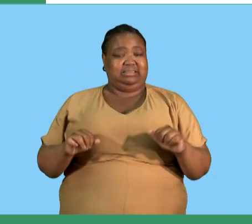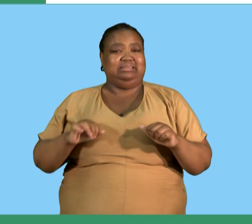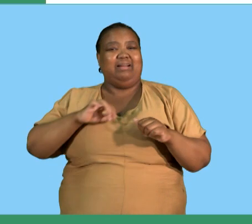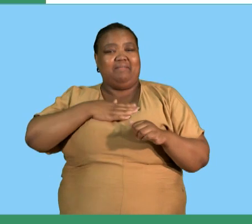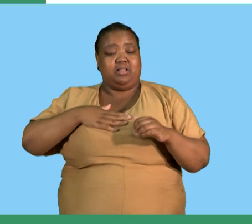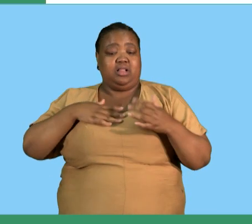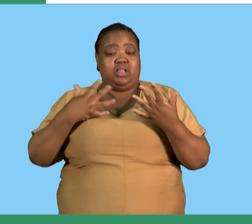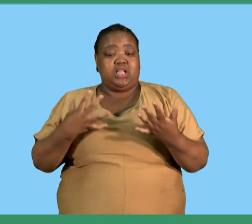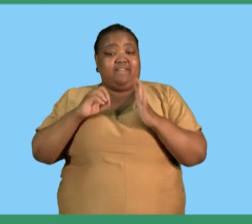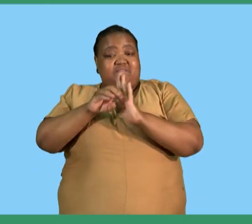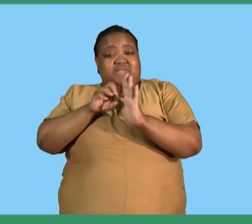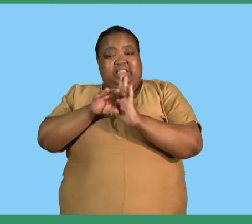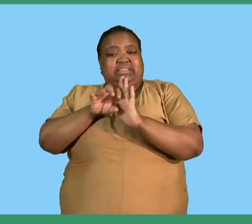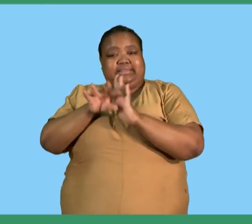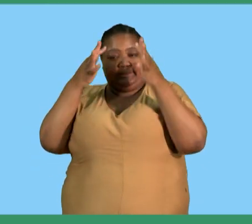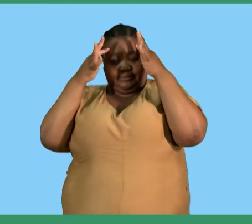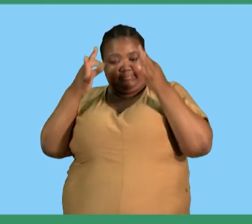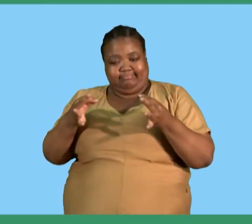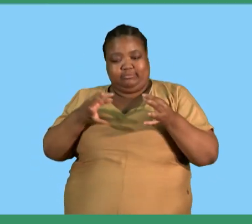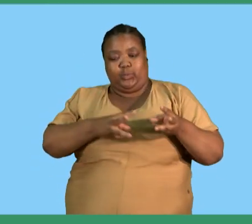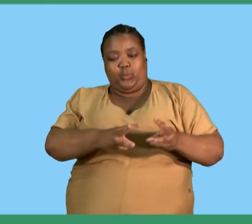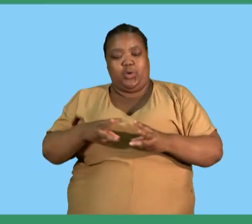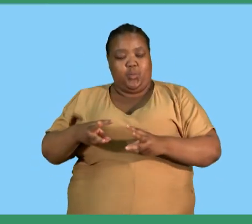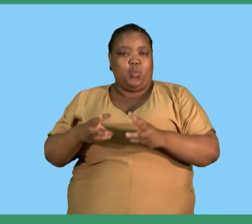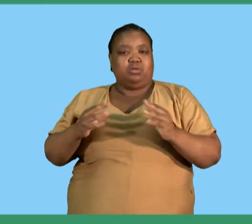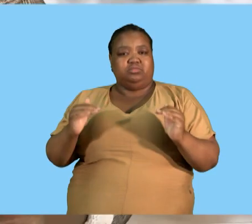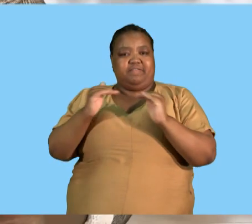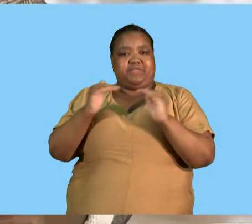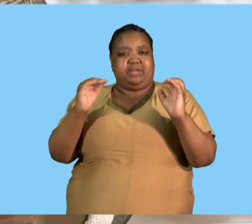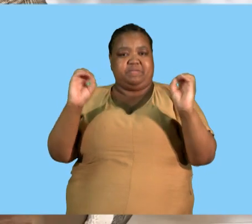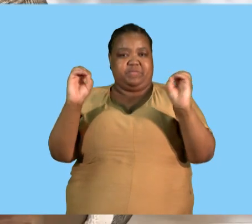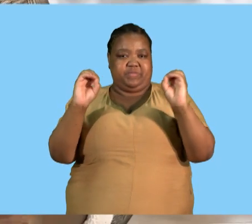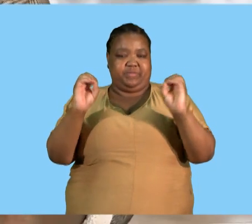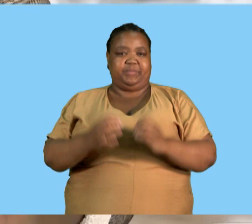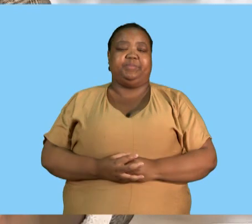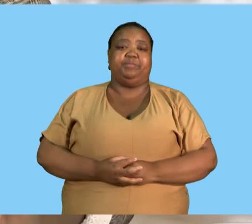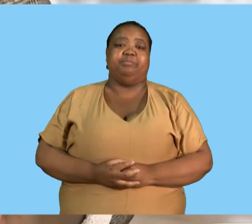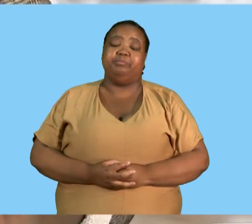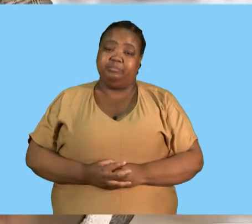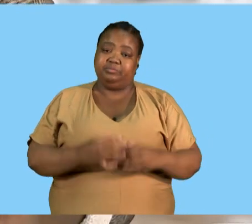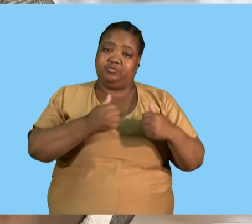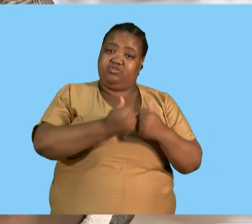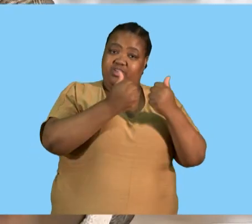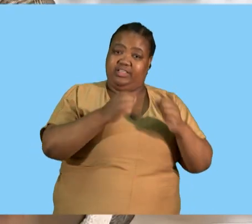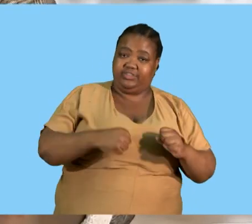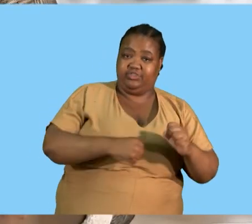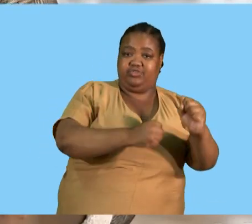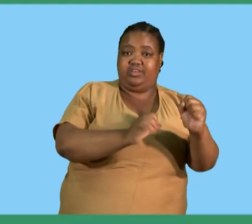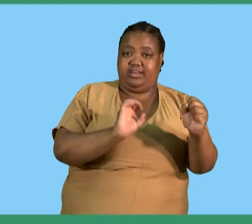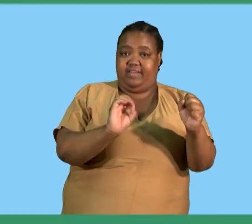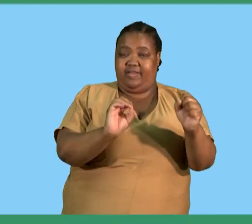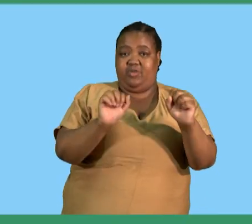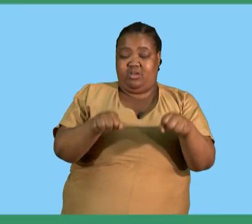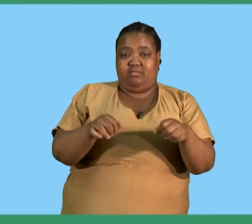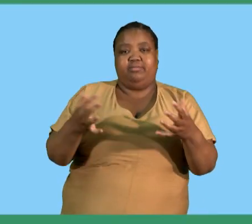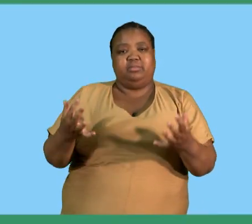advertising choices. Right, so as I said, for every challenge, there is a strategy. Unfair advertising